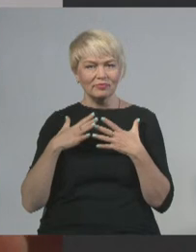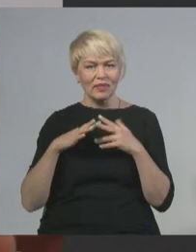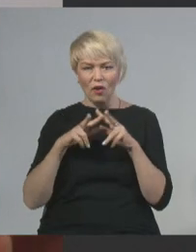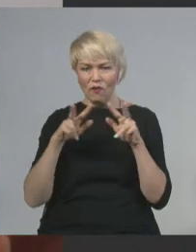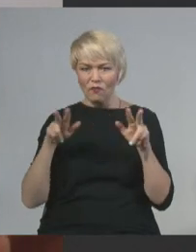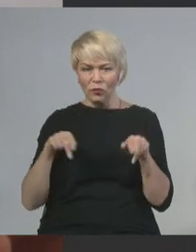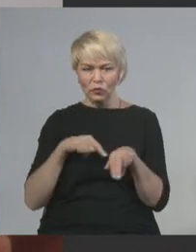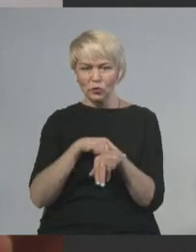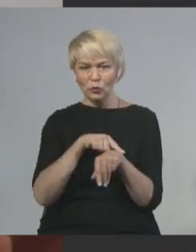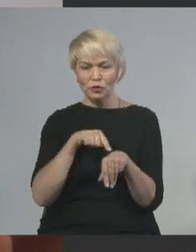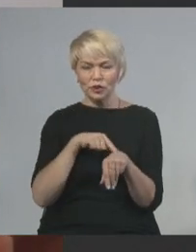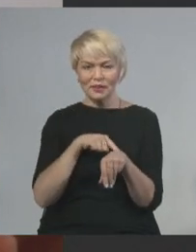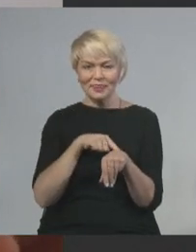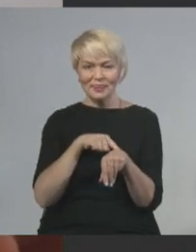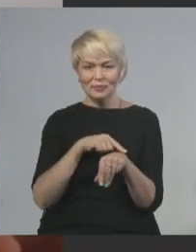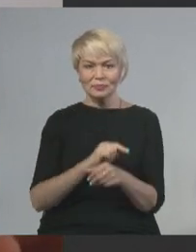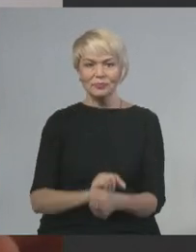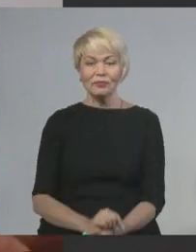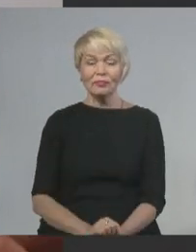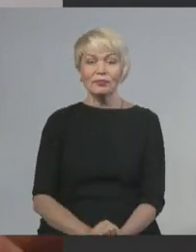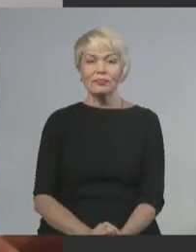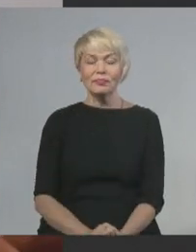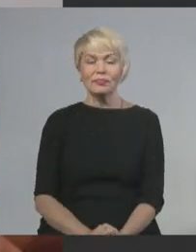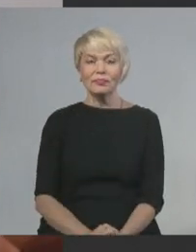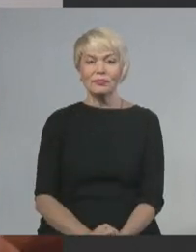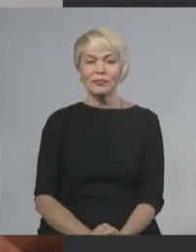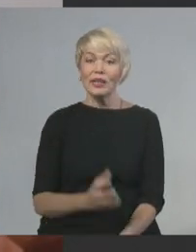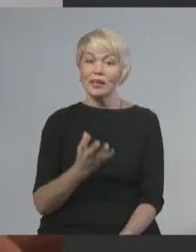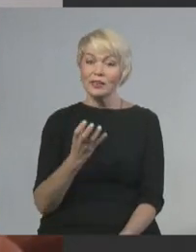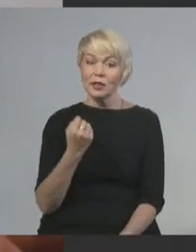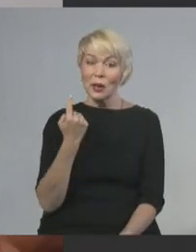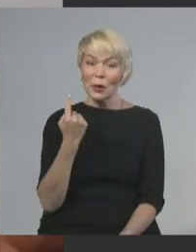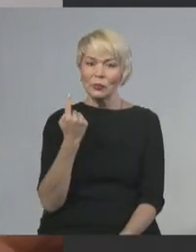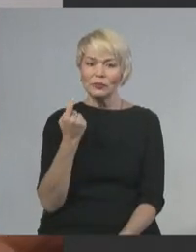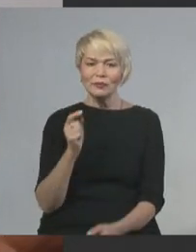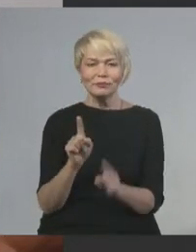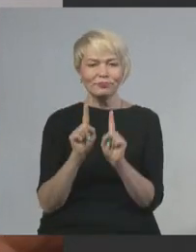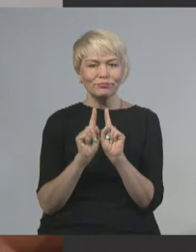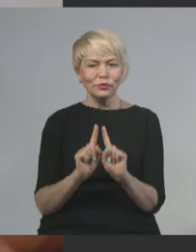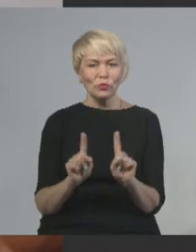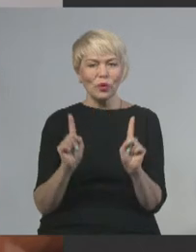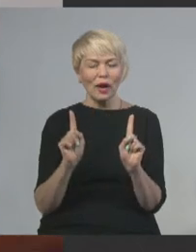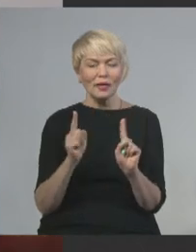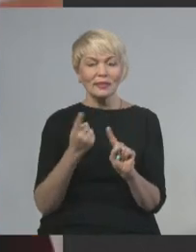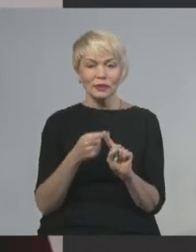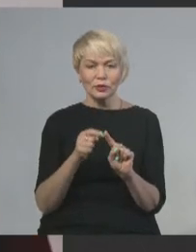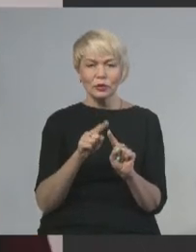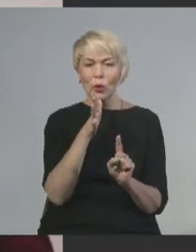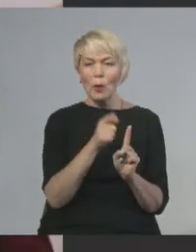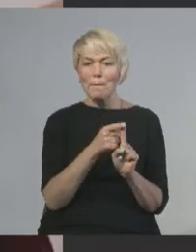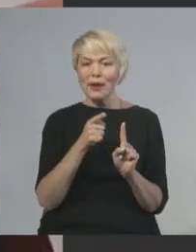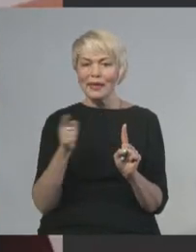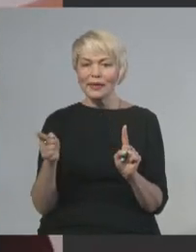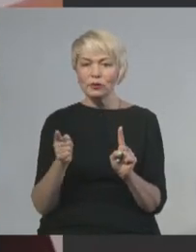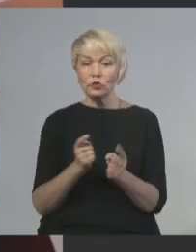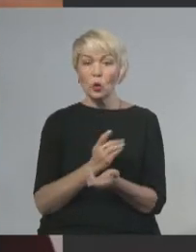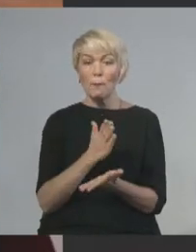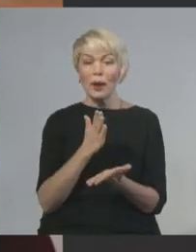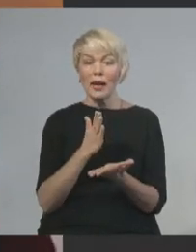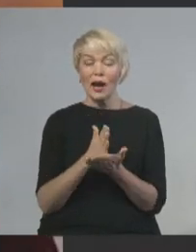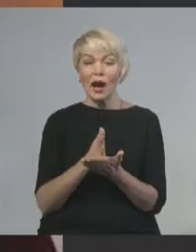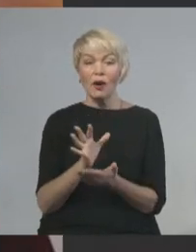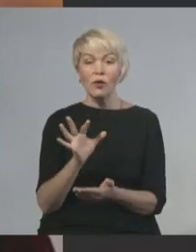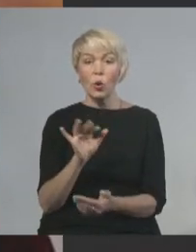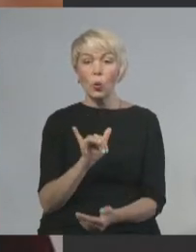reality this period was that it could not work technically and they they had to stay home and they had to